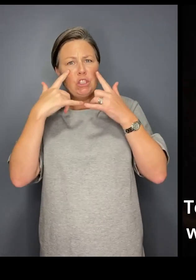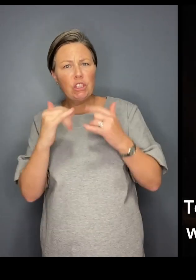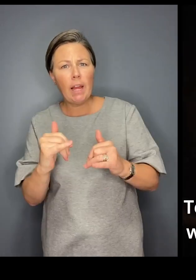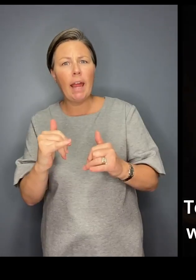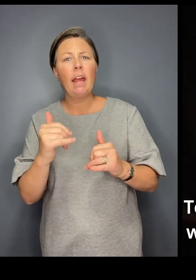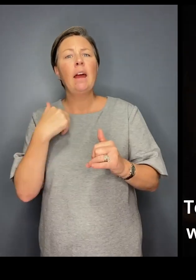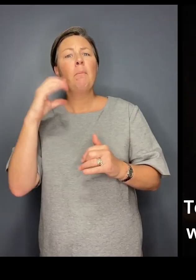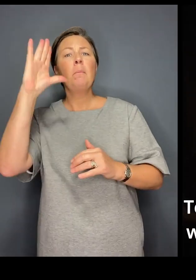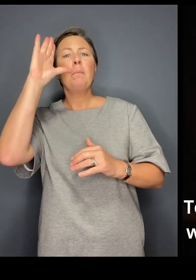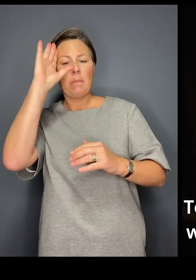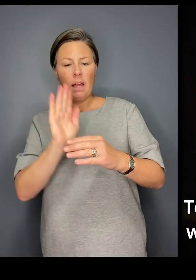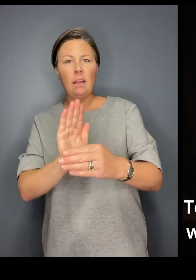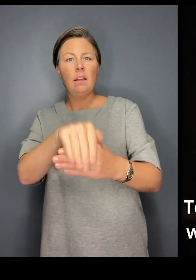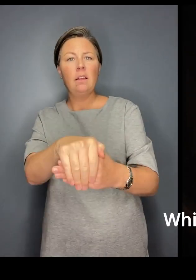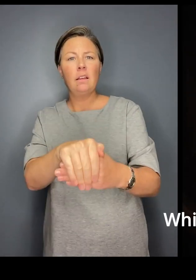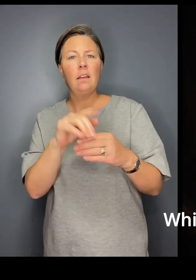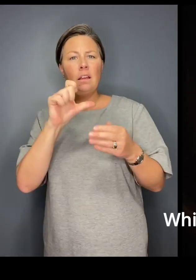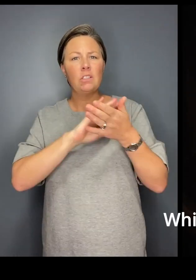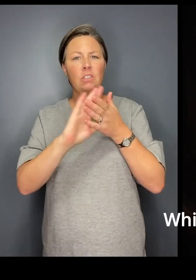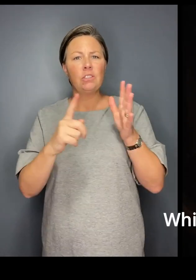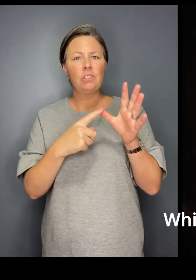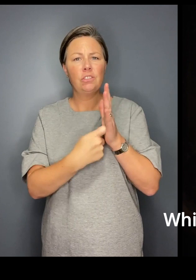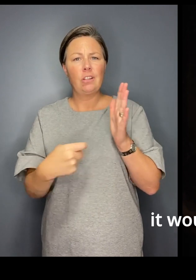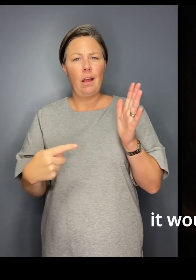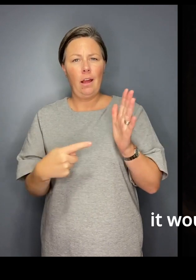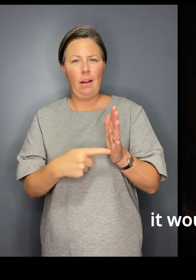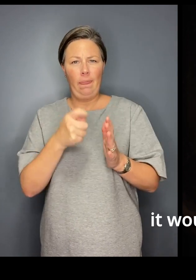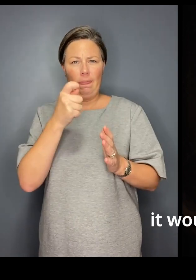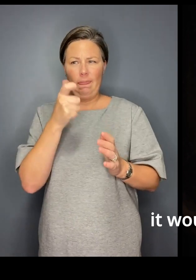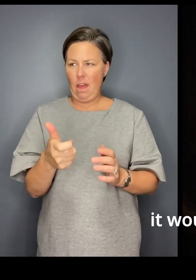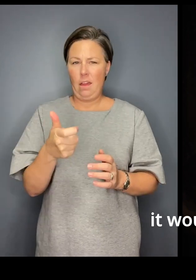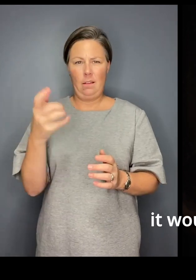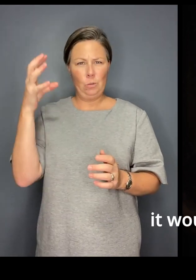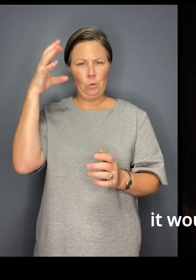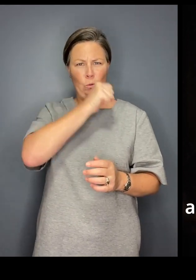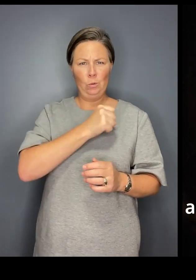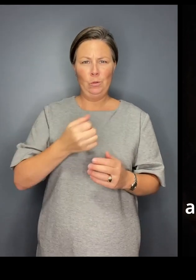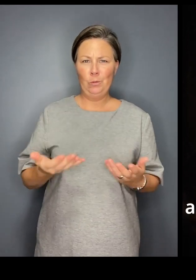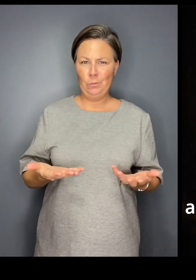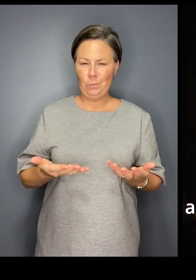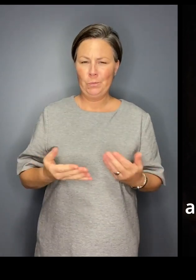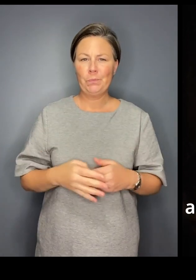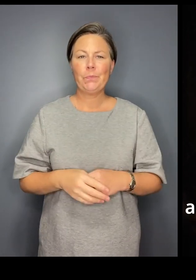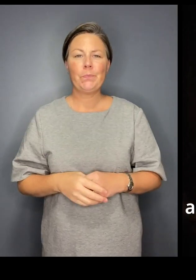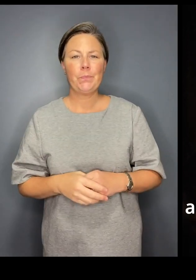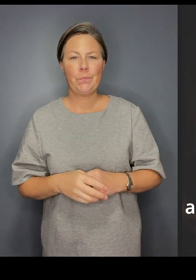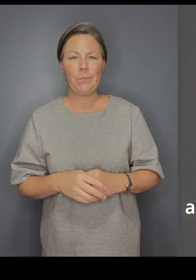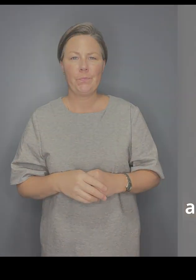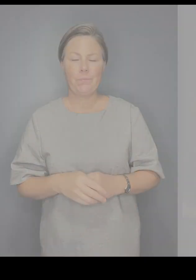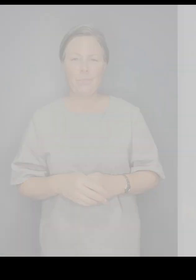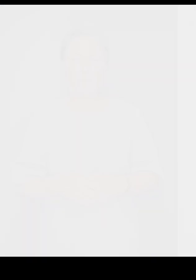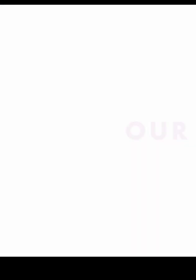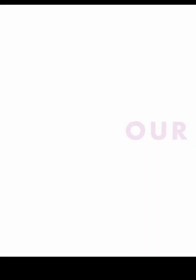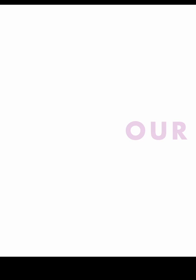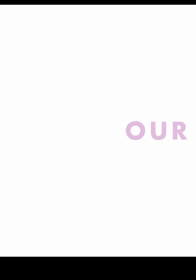I'm on warfarin, on blood thinners, which if she had read my chart would have been much more easy and she would know what was going on with me.